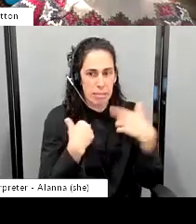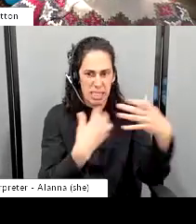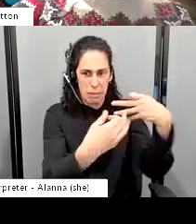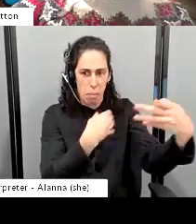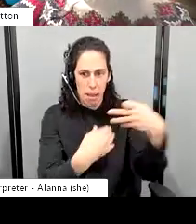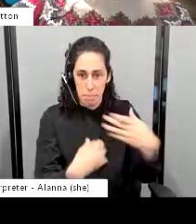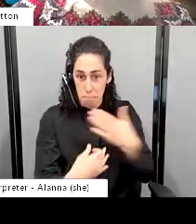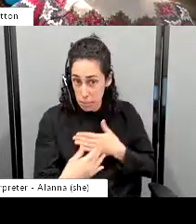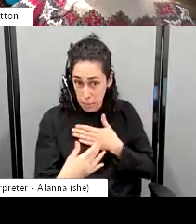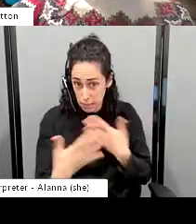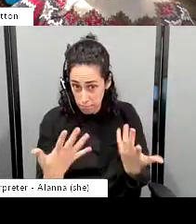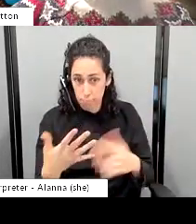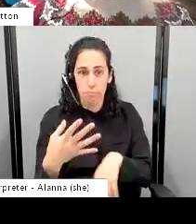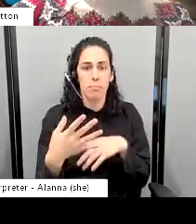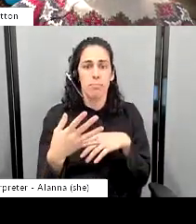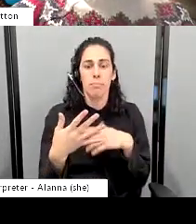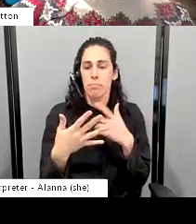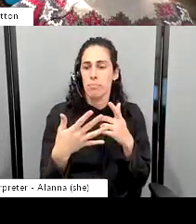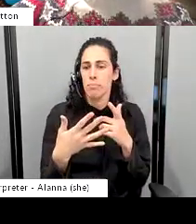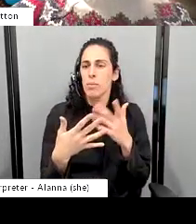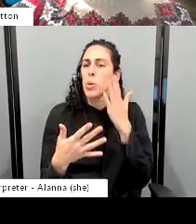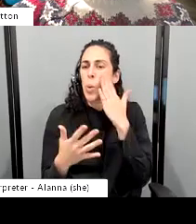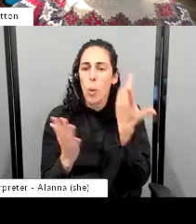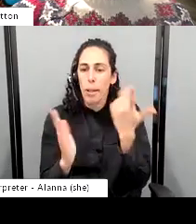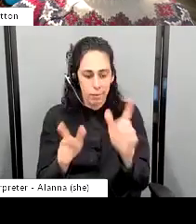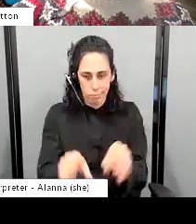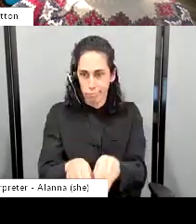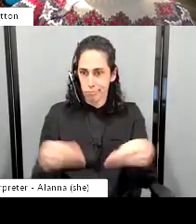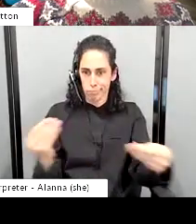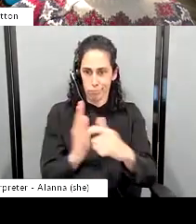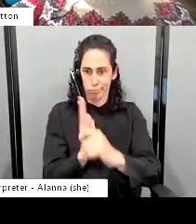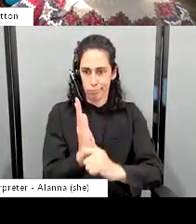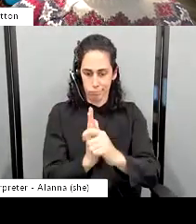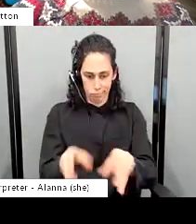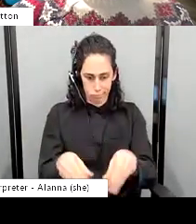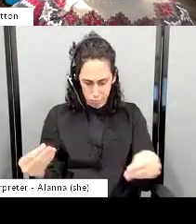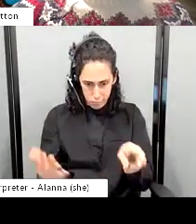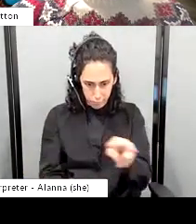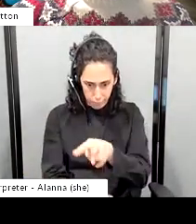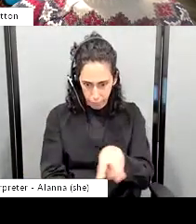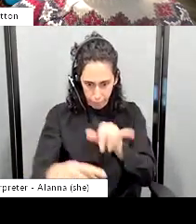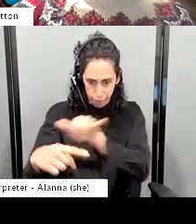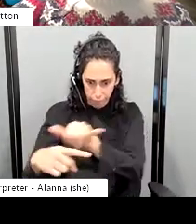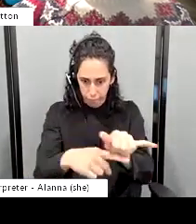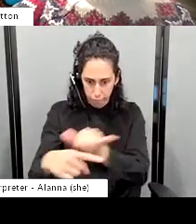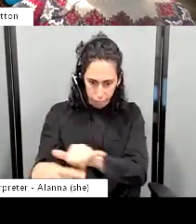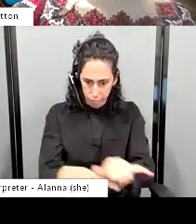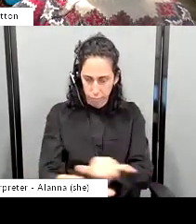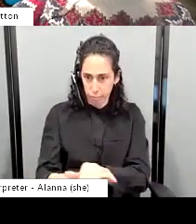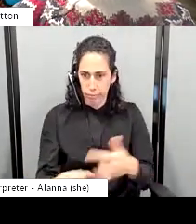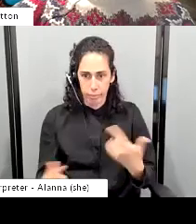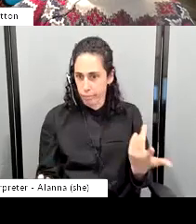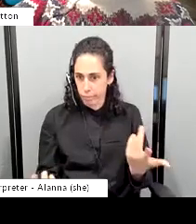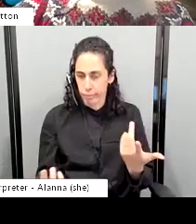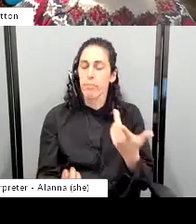got, recently, you thought, oh, geez, I can't even make sense of this. ChatGPT can simplify things for you. So is that the kind of thing you might be interested